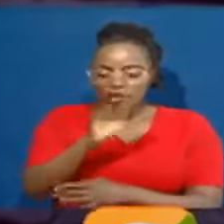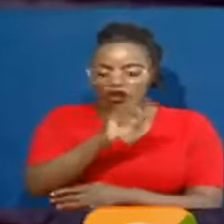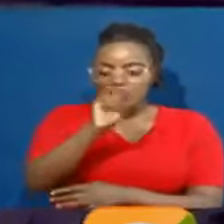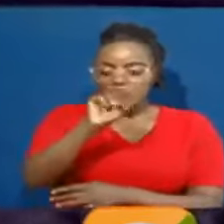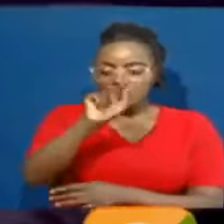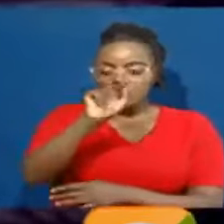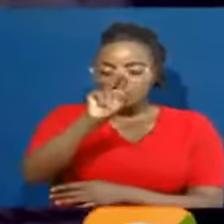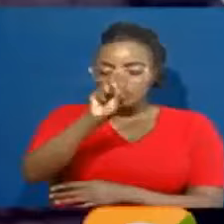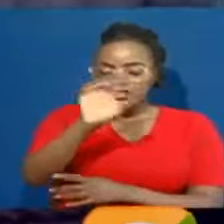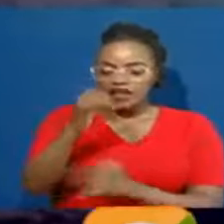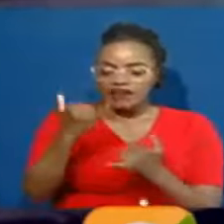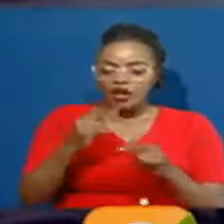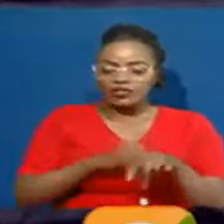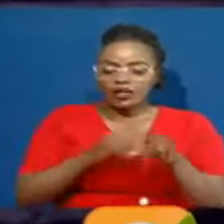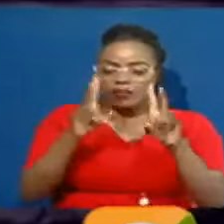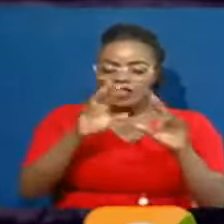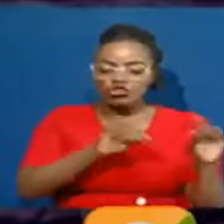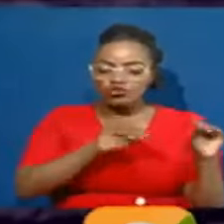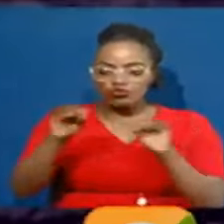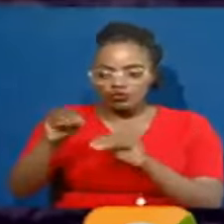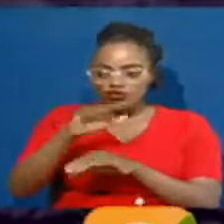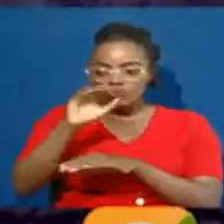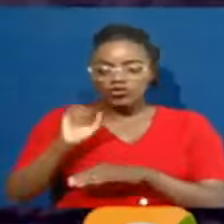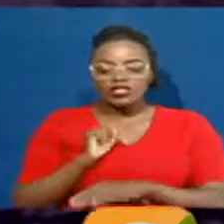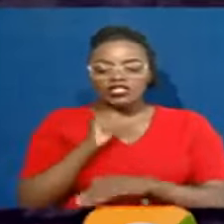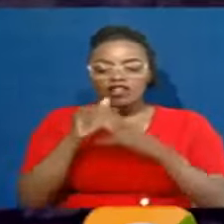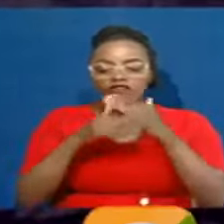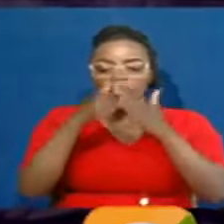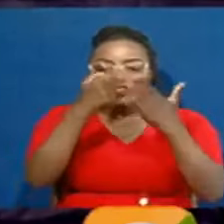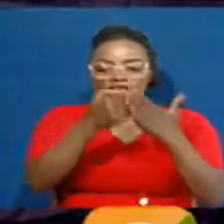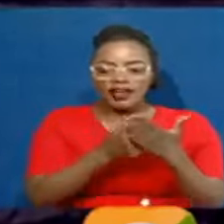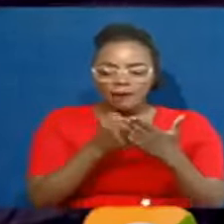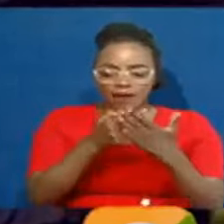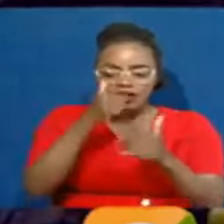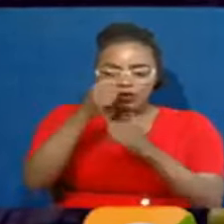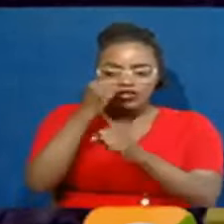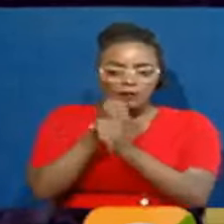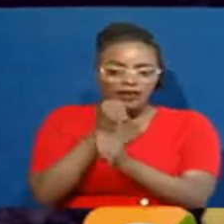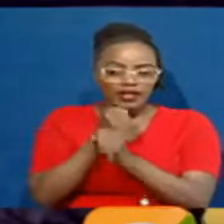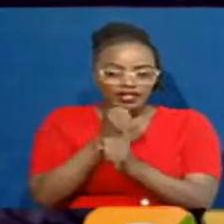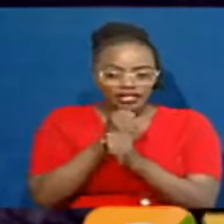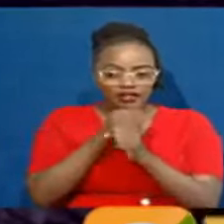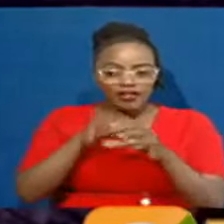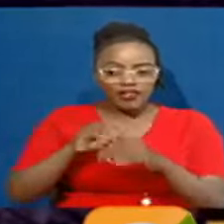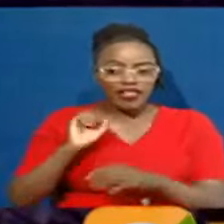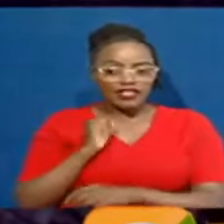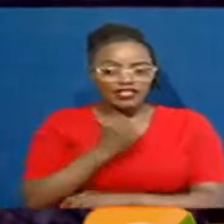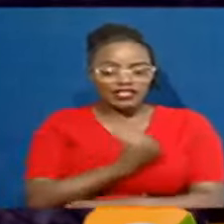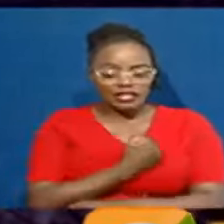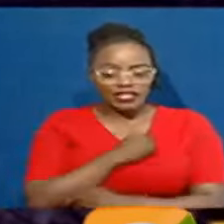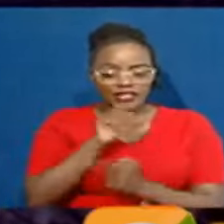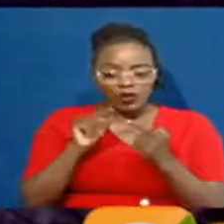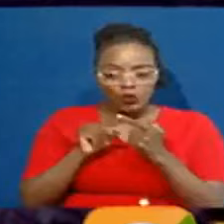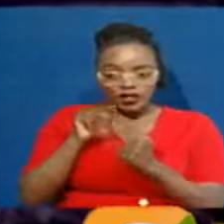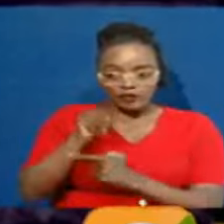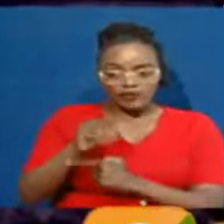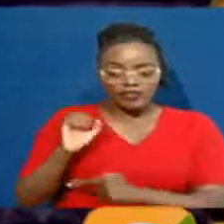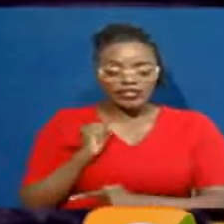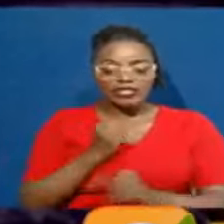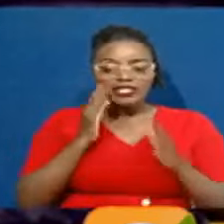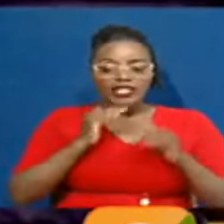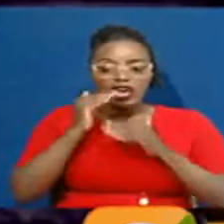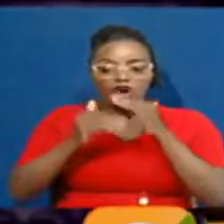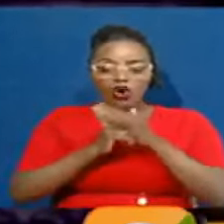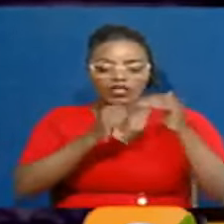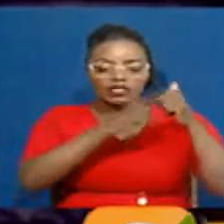this matter now proceeds to the Senate, and after all the deliberations that will be taking place in the Senate, that is when the senators, all